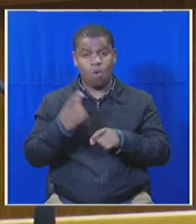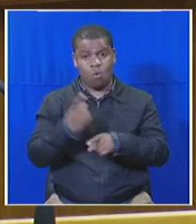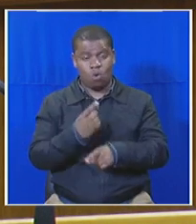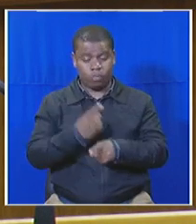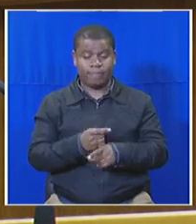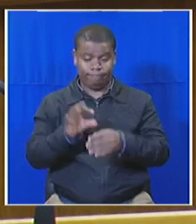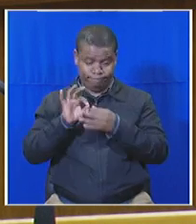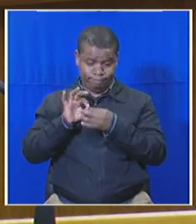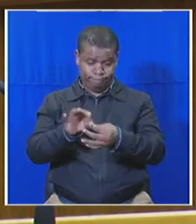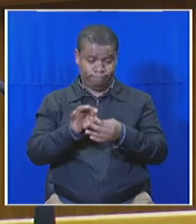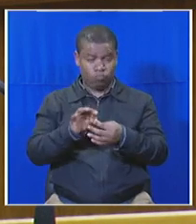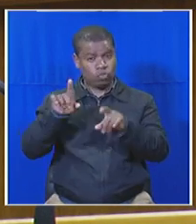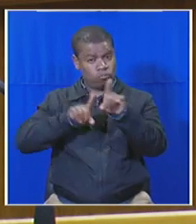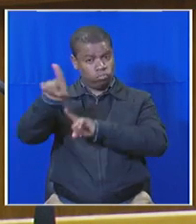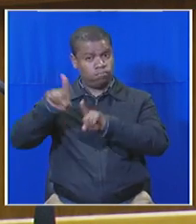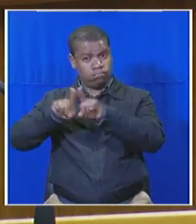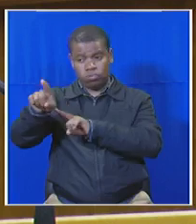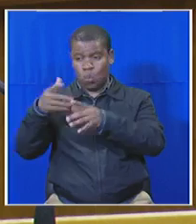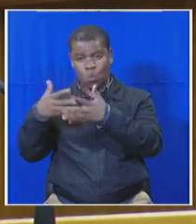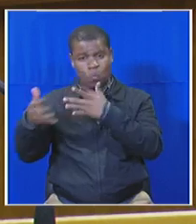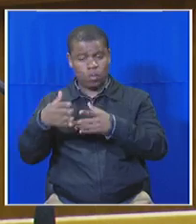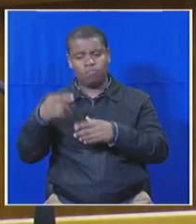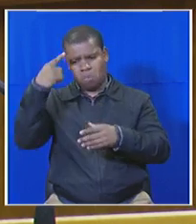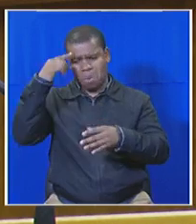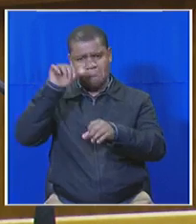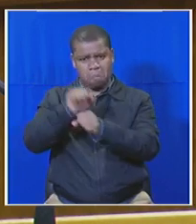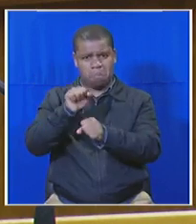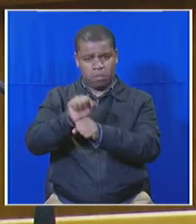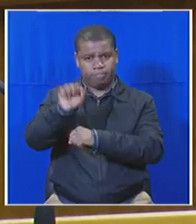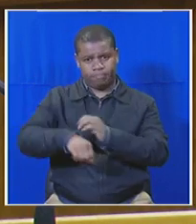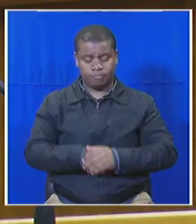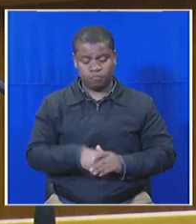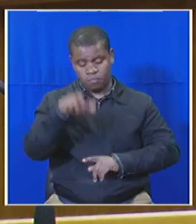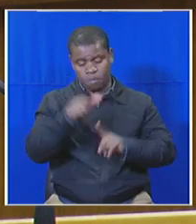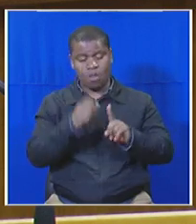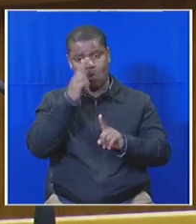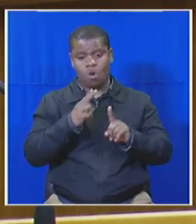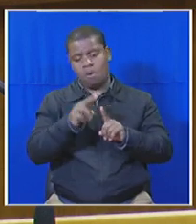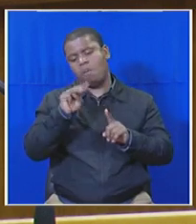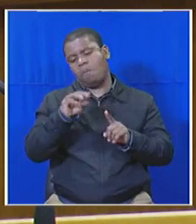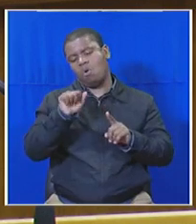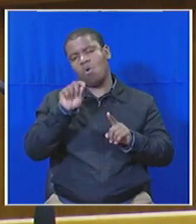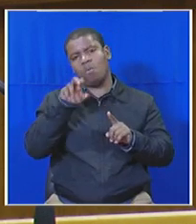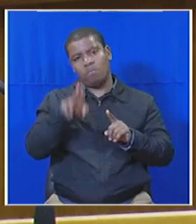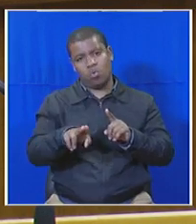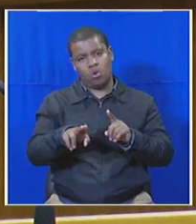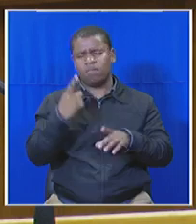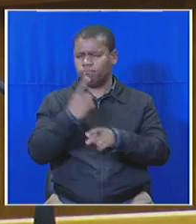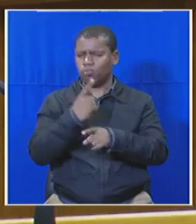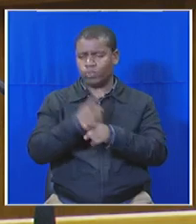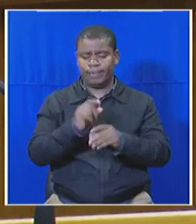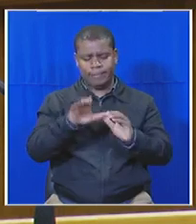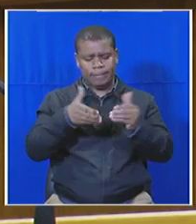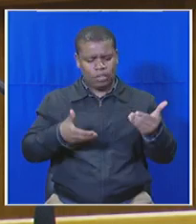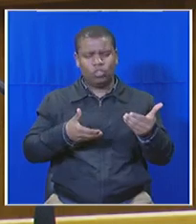to succeed in whatever task he has set his mind to do. Honorable Mobu was a scholar of note who had held several